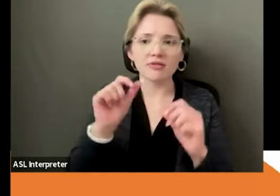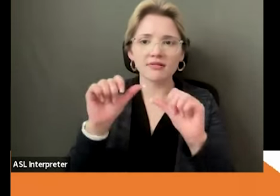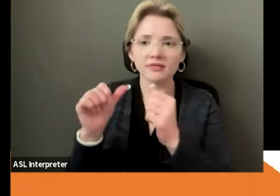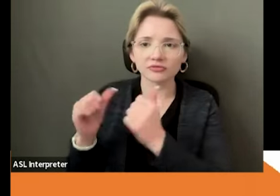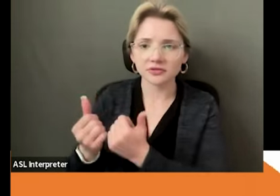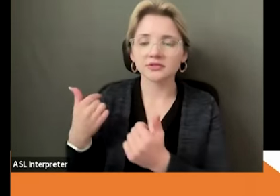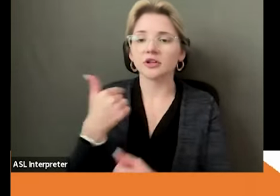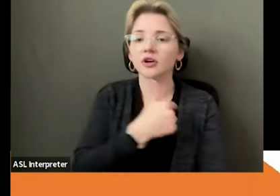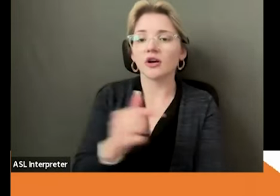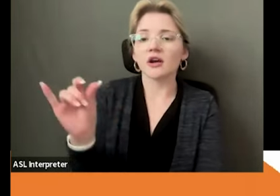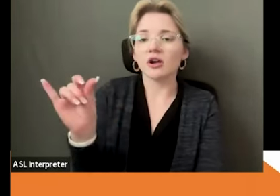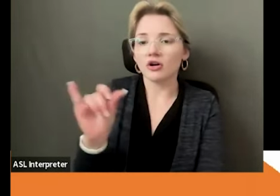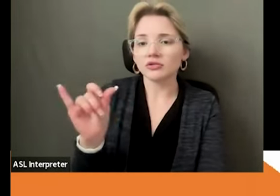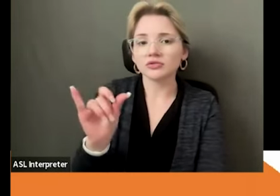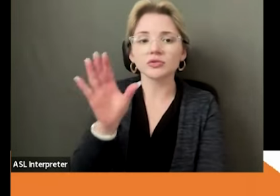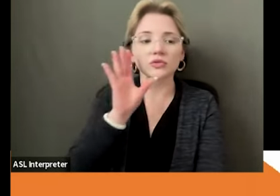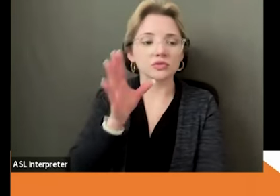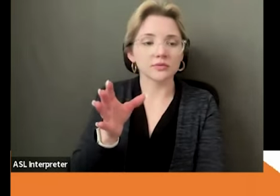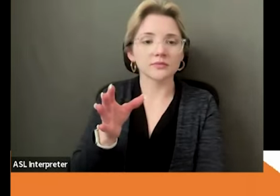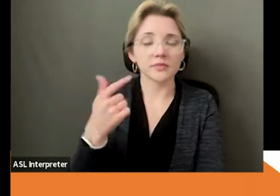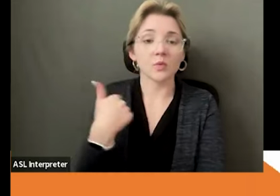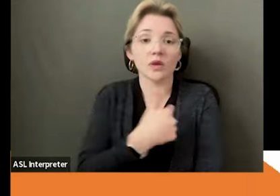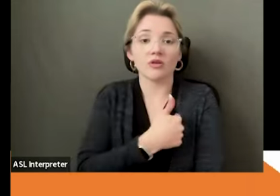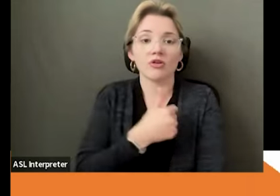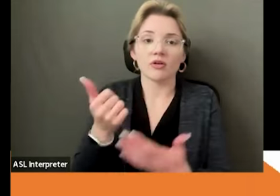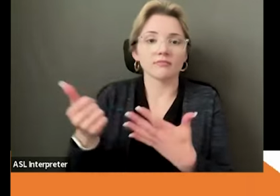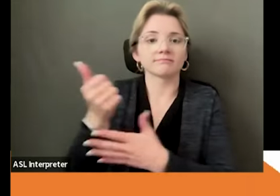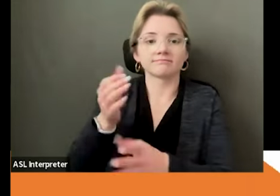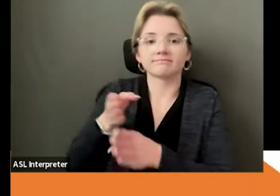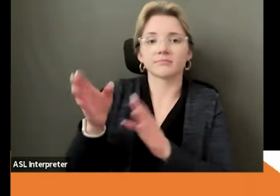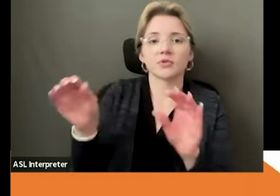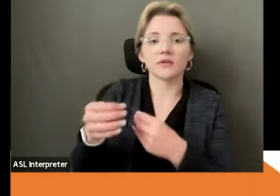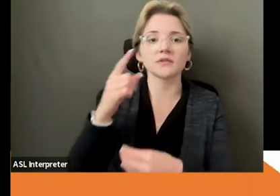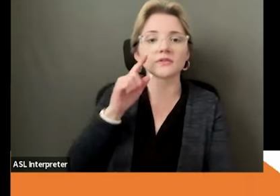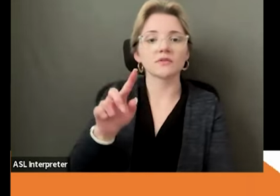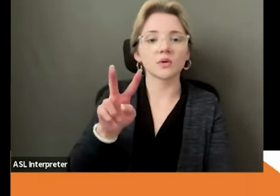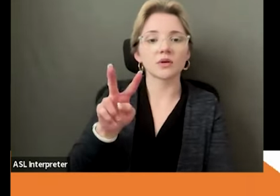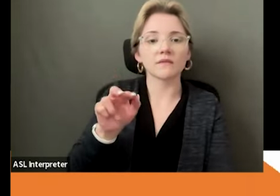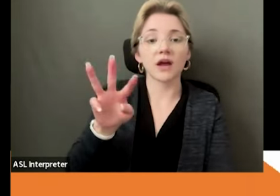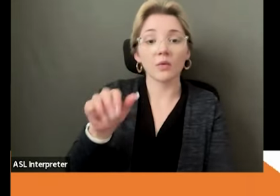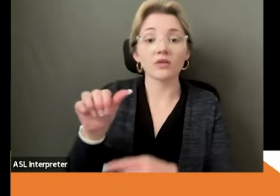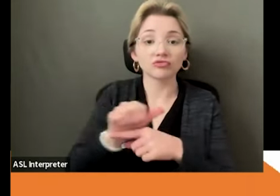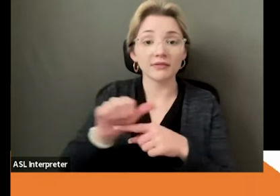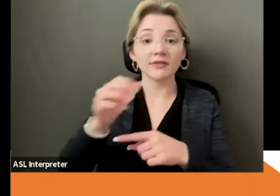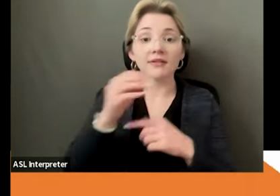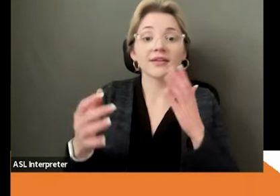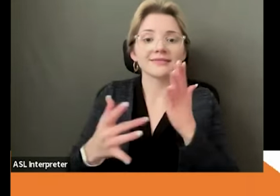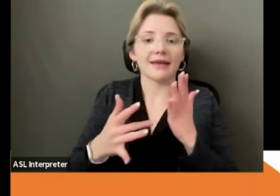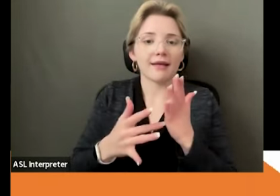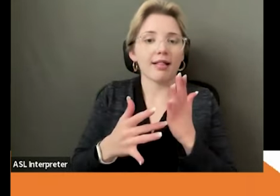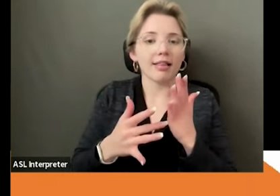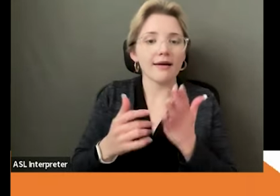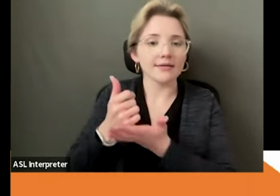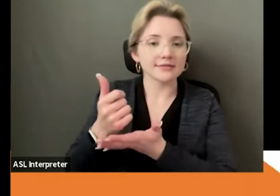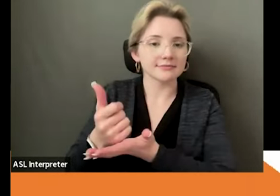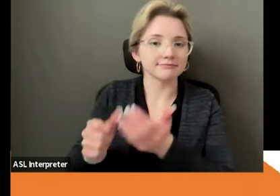then we also are the lead office for HUD's VAWA training and technical assistance. So some of you may know that